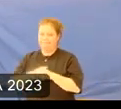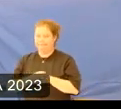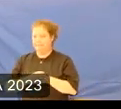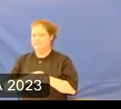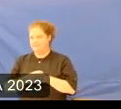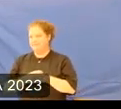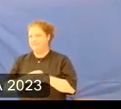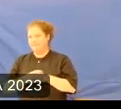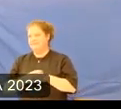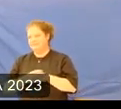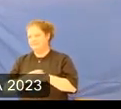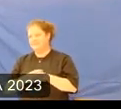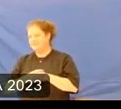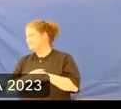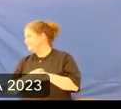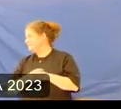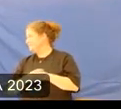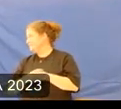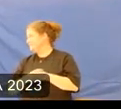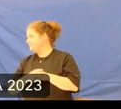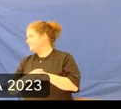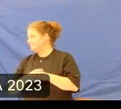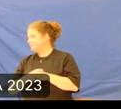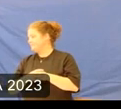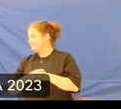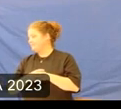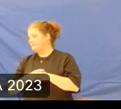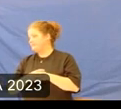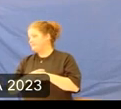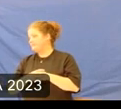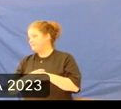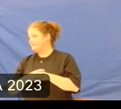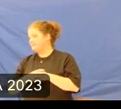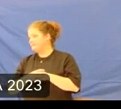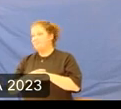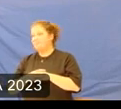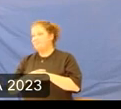I think, a contemporary, perhaps. But it's a nice story.